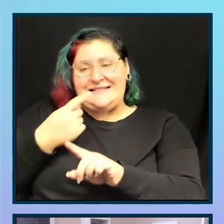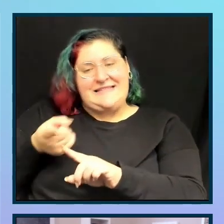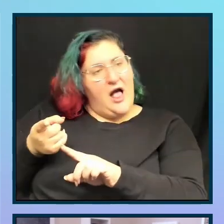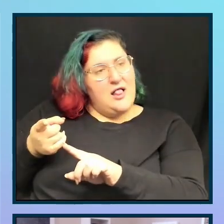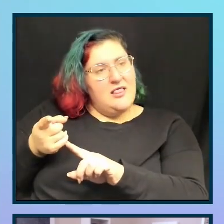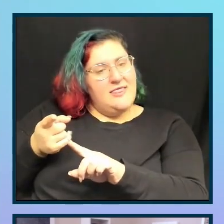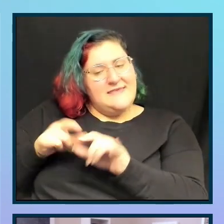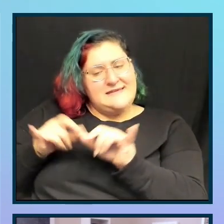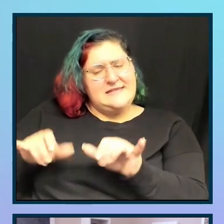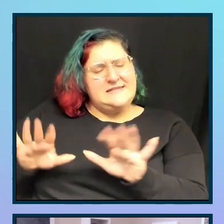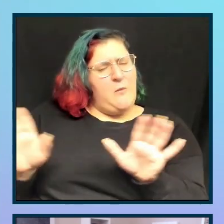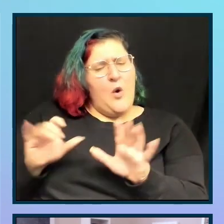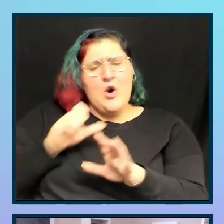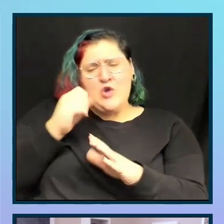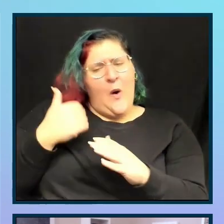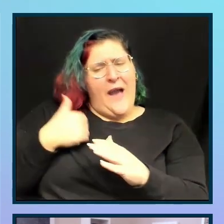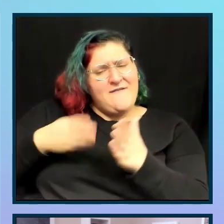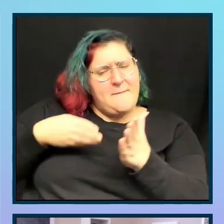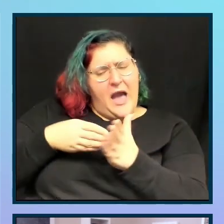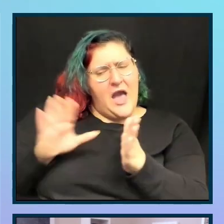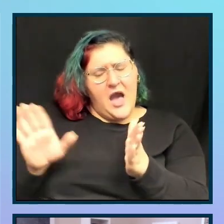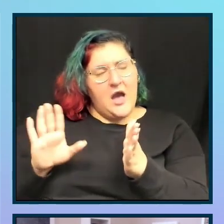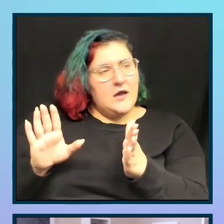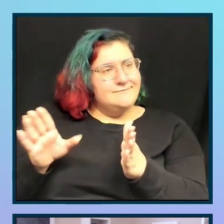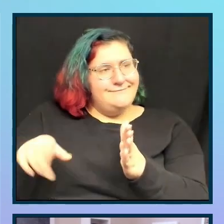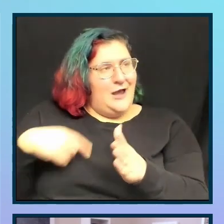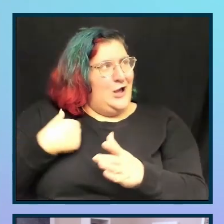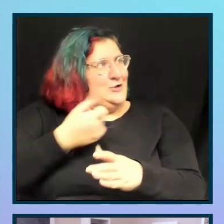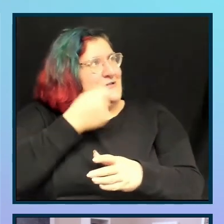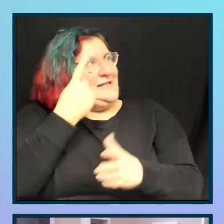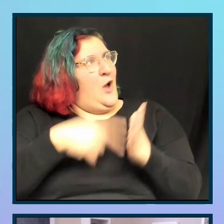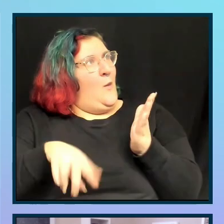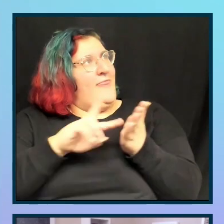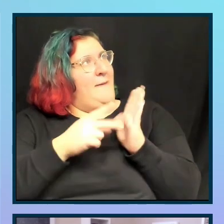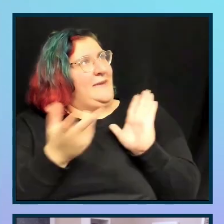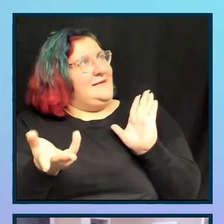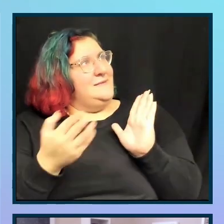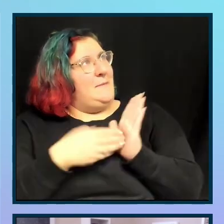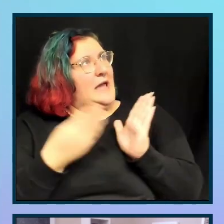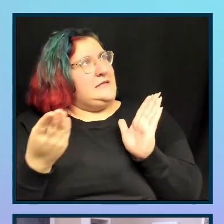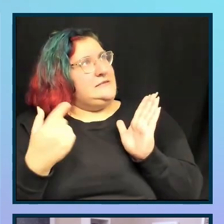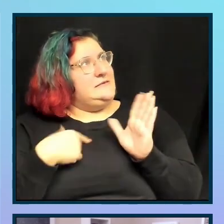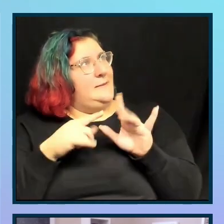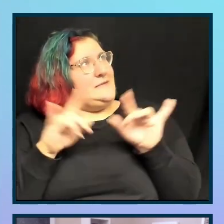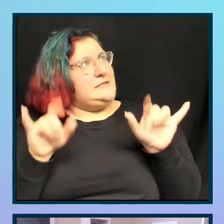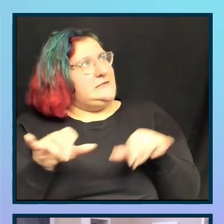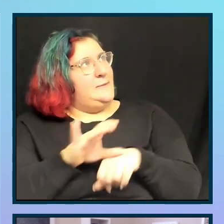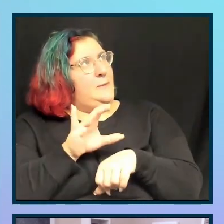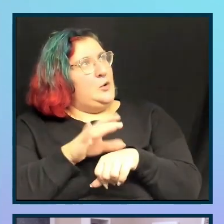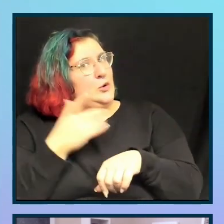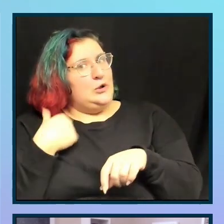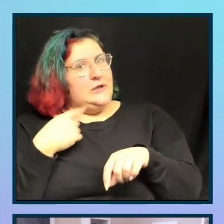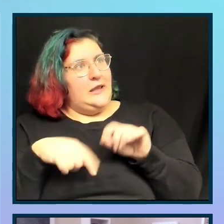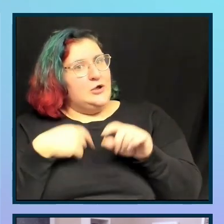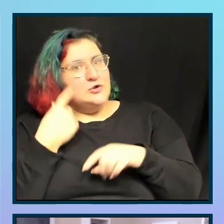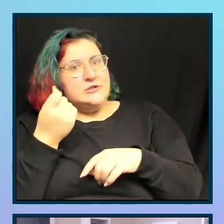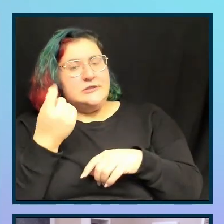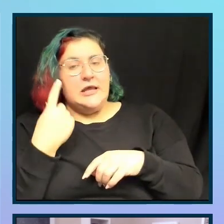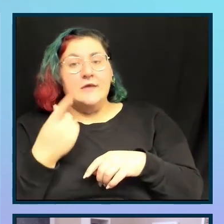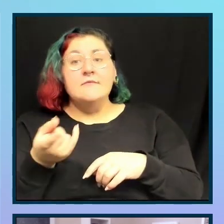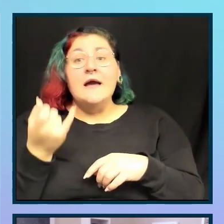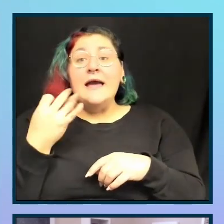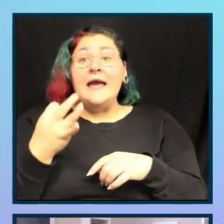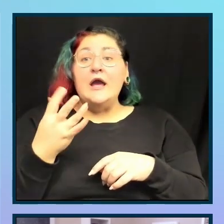the excellent AIweirdness.com website. If you are ever interested in looking more into how